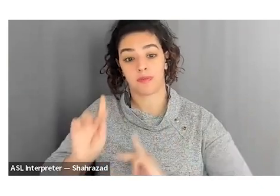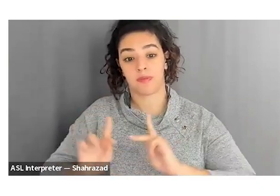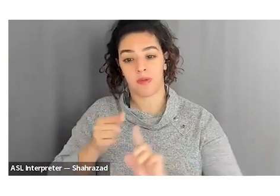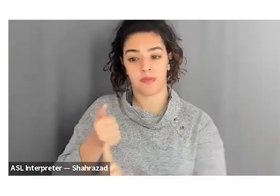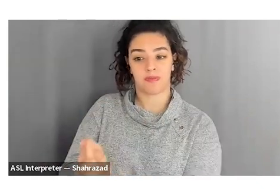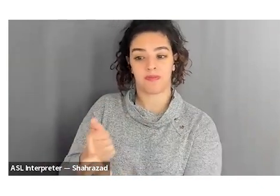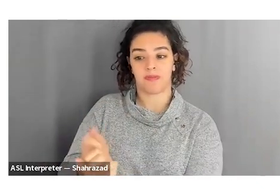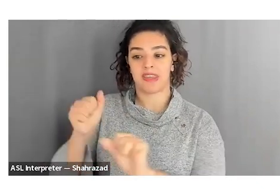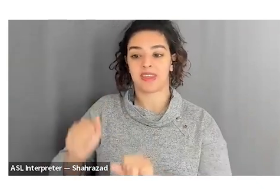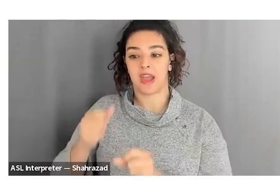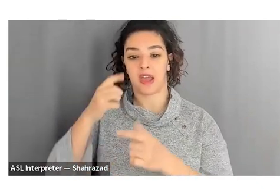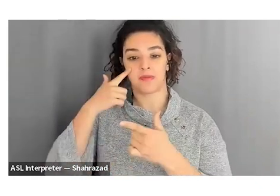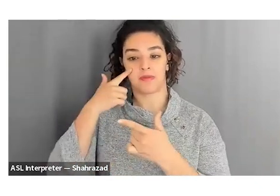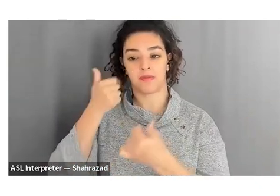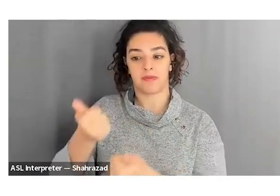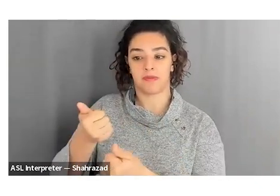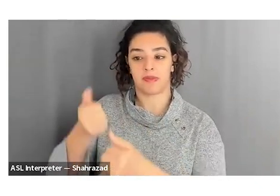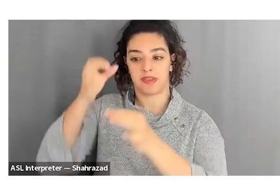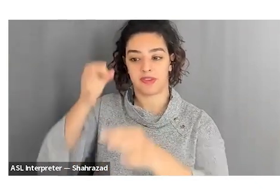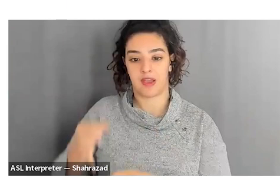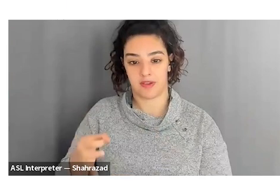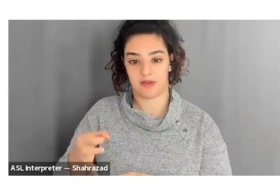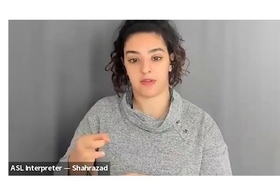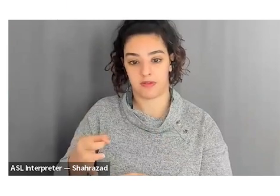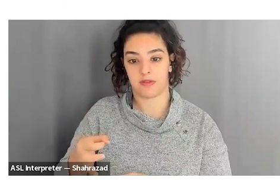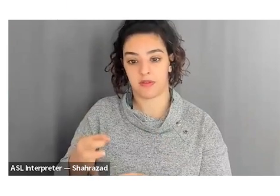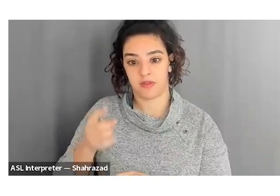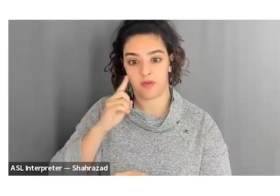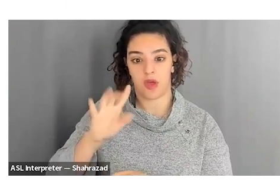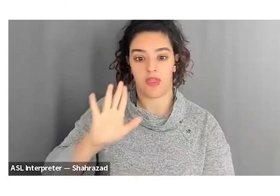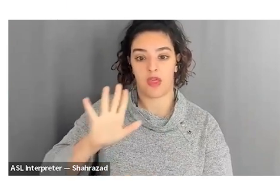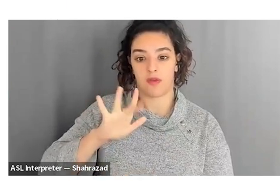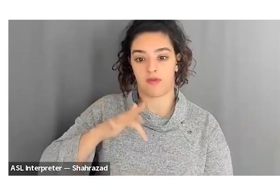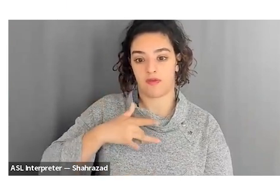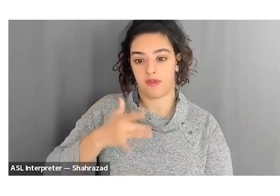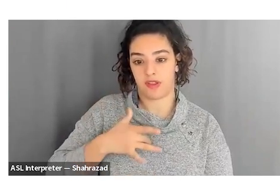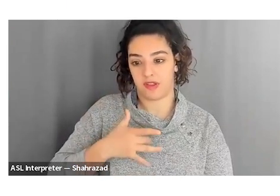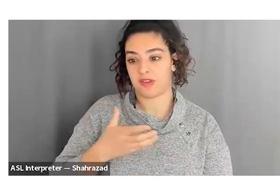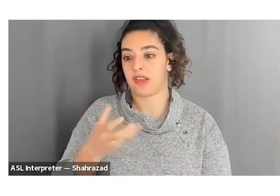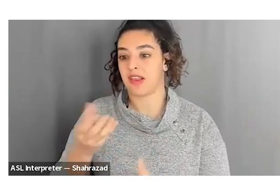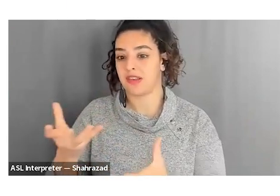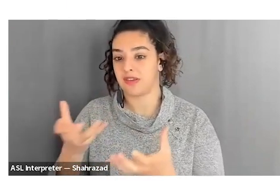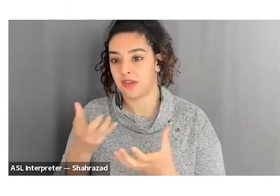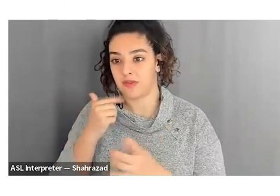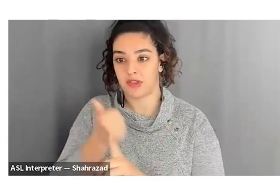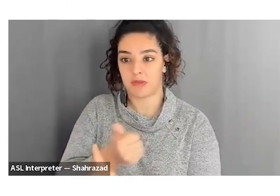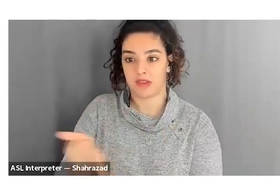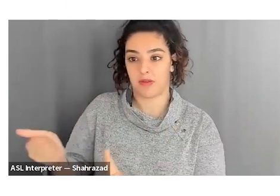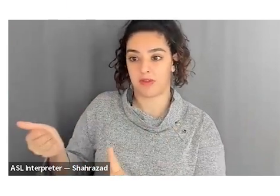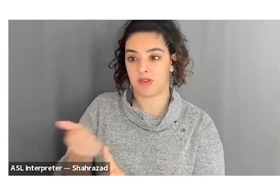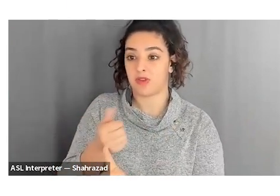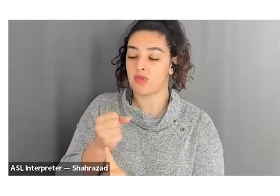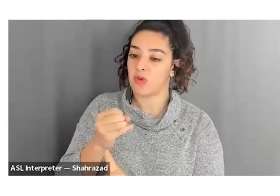we desire for ourselves, and often things are done for disabled people and not with us. I think that's really,